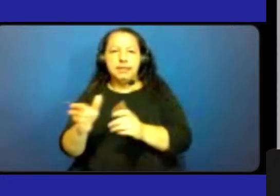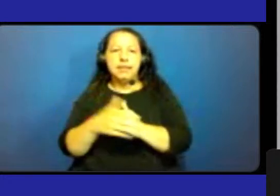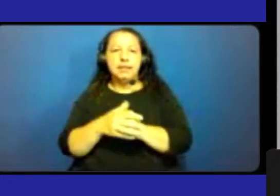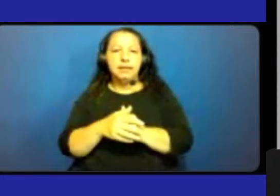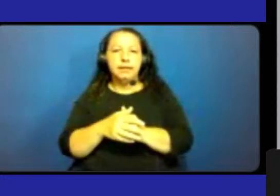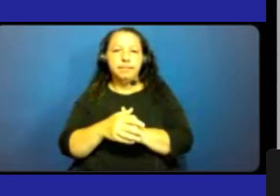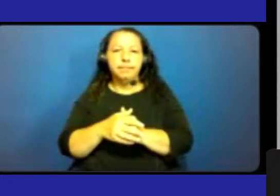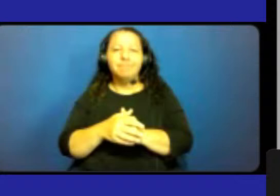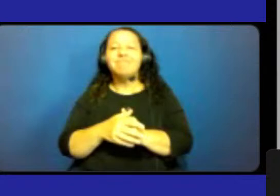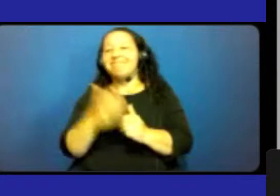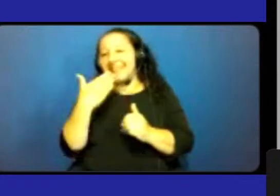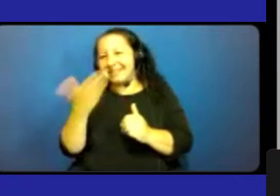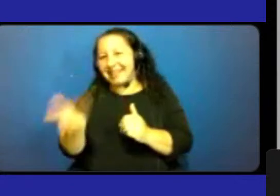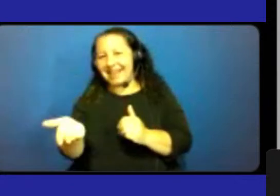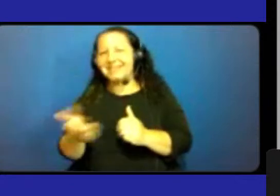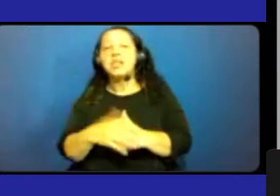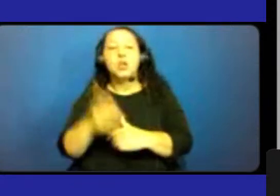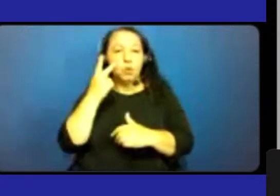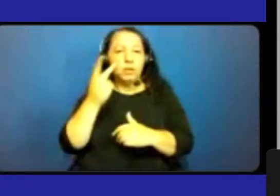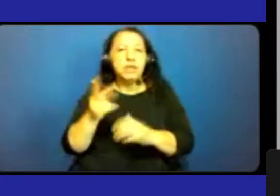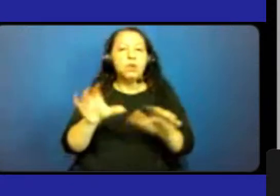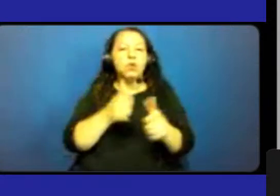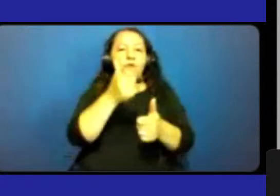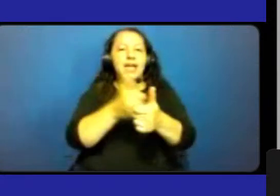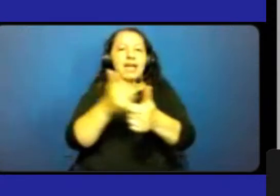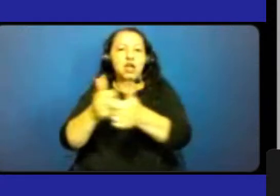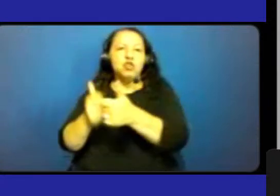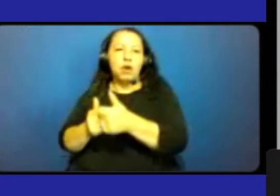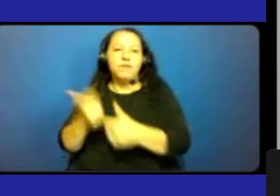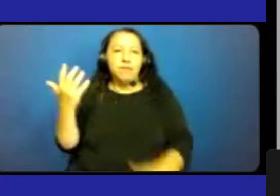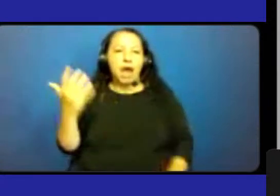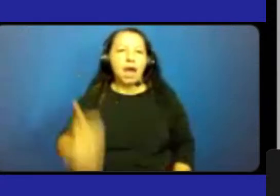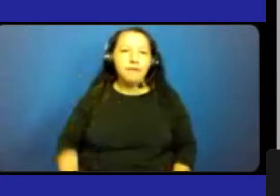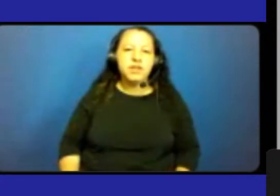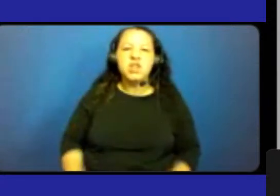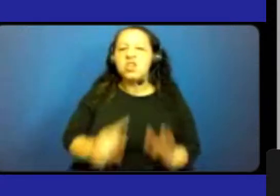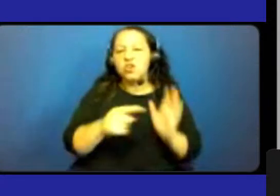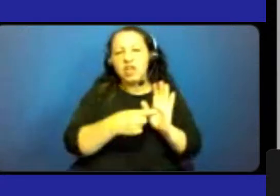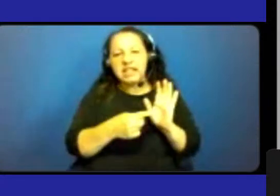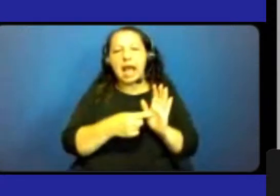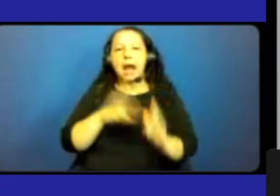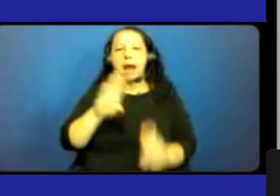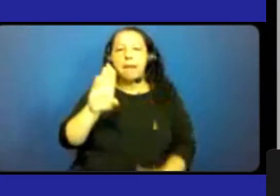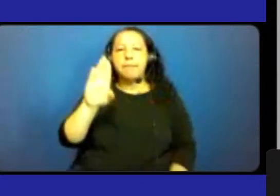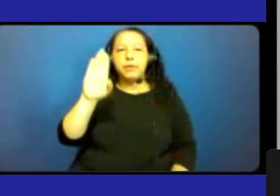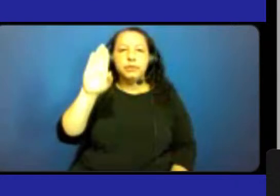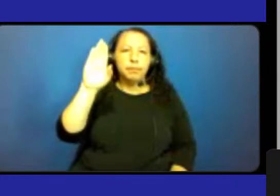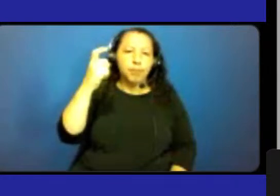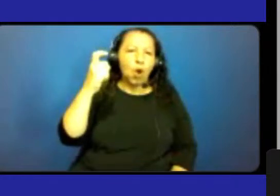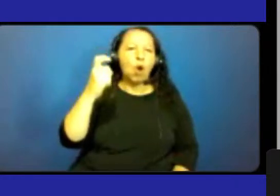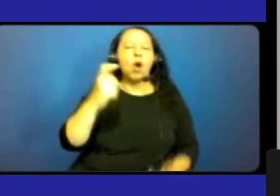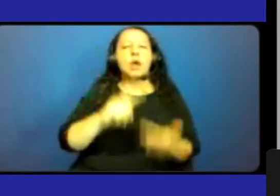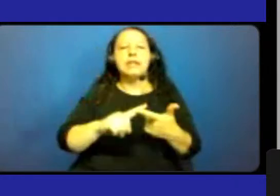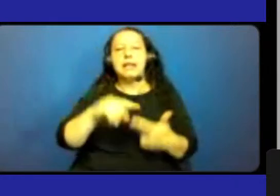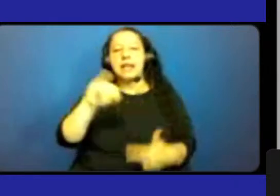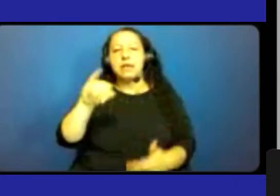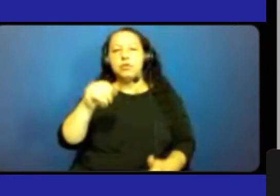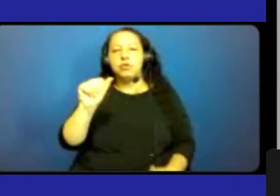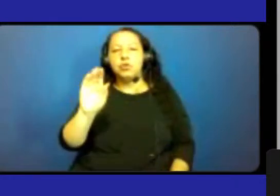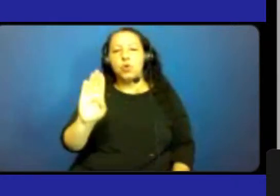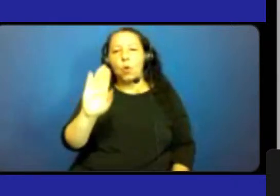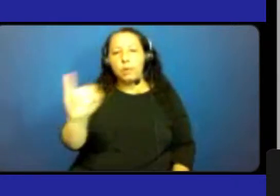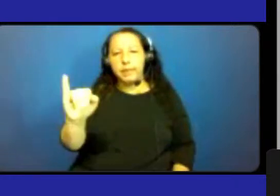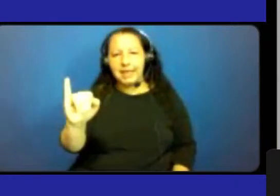thanks. You'll see, we do this for each one of them. These are just examples, Bronx and then Jacoby. Next, please.